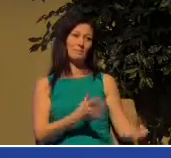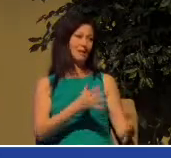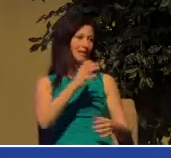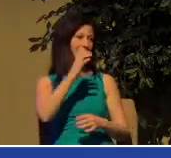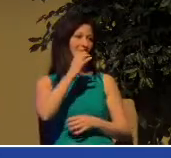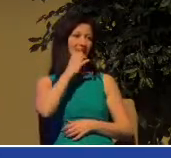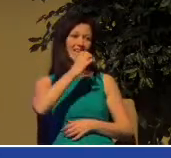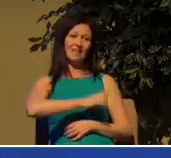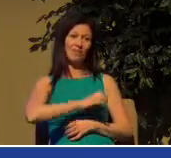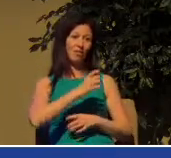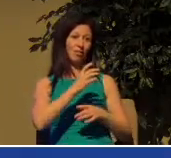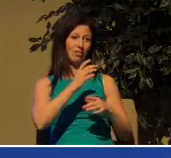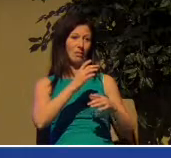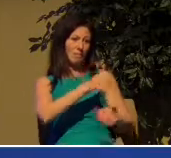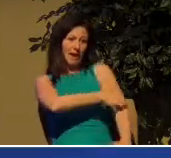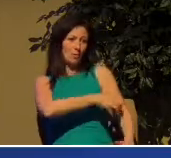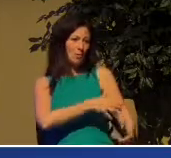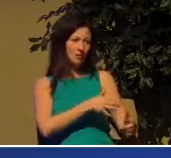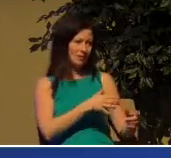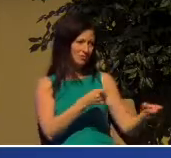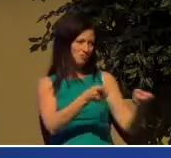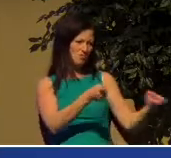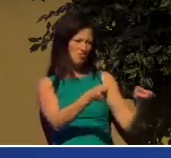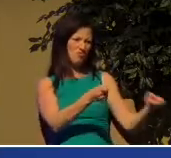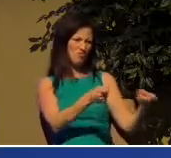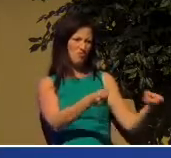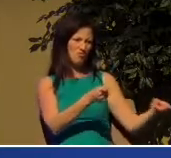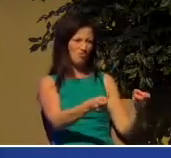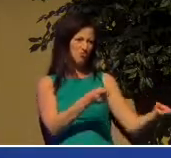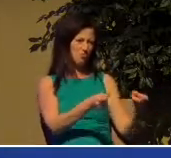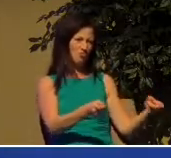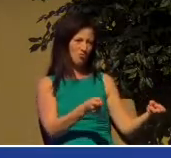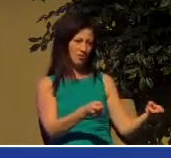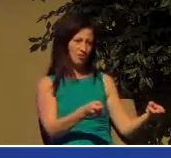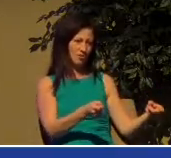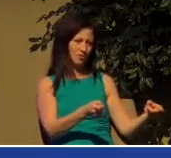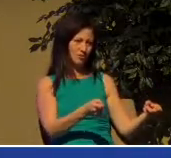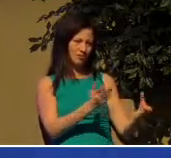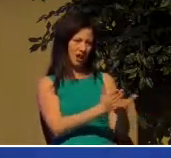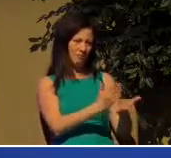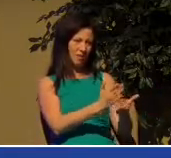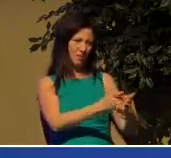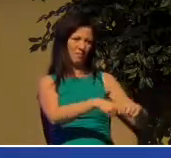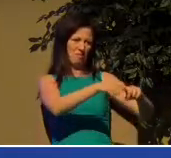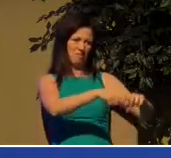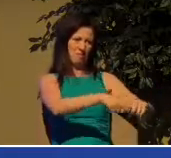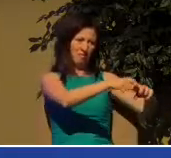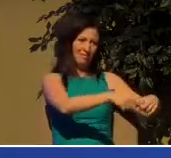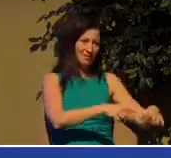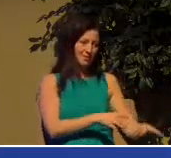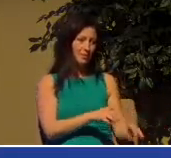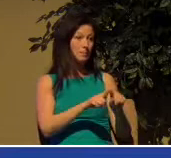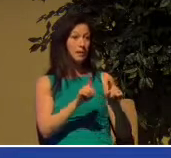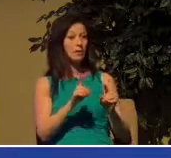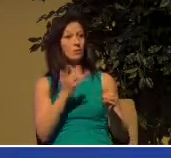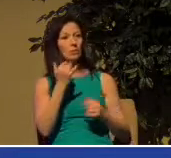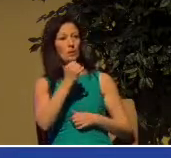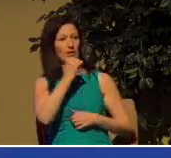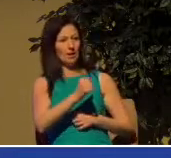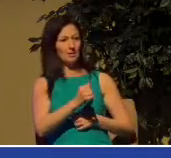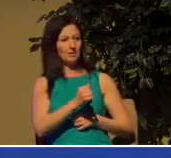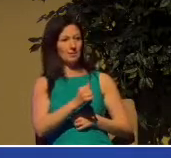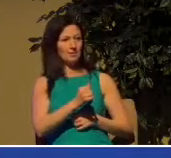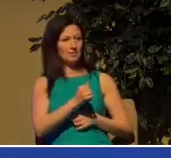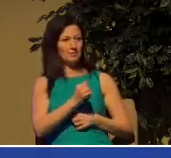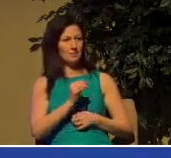work that are bound and determined to stop you from doing it. But there's nothing to stop you from making your light shine in your little corner in